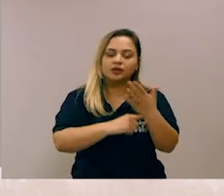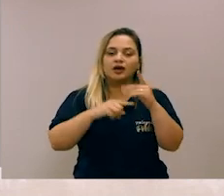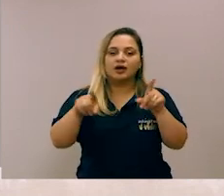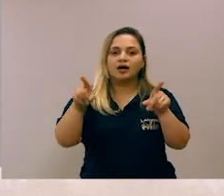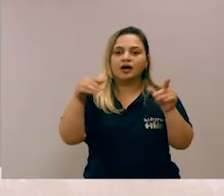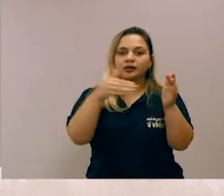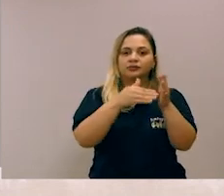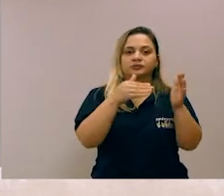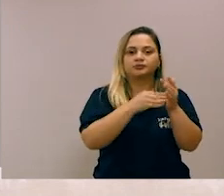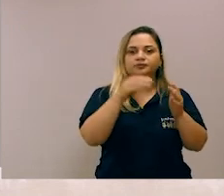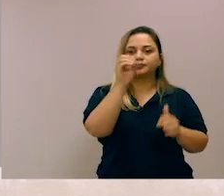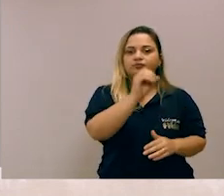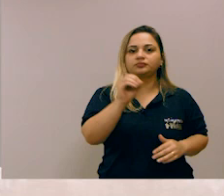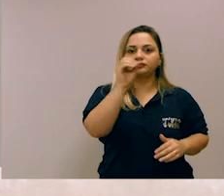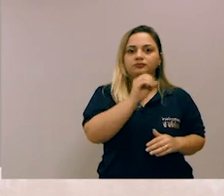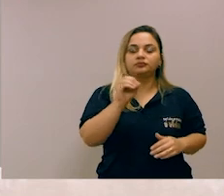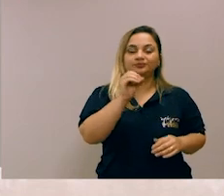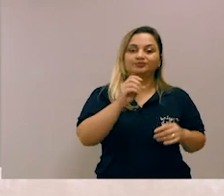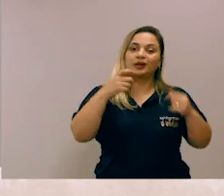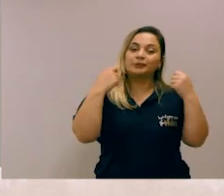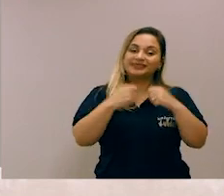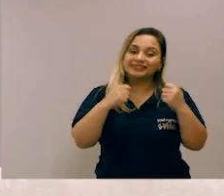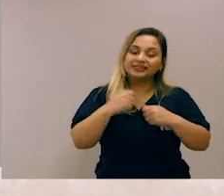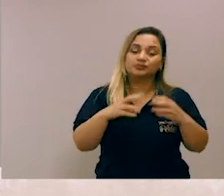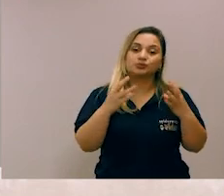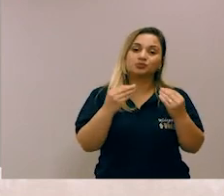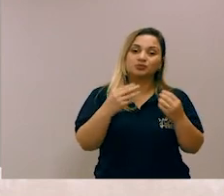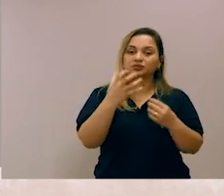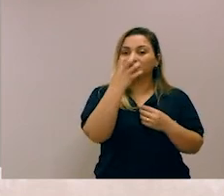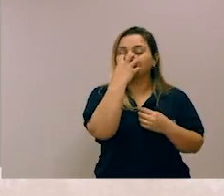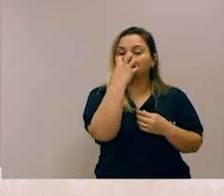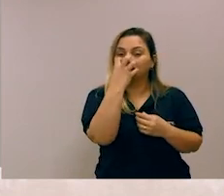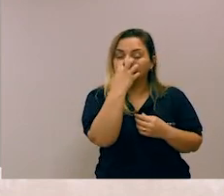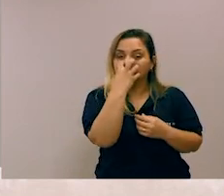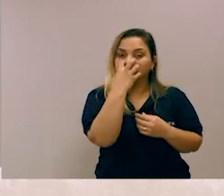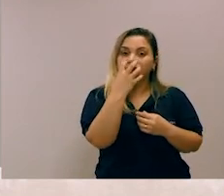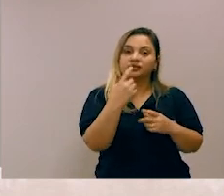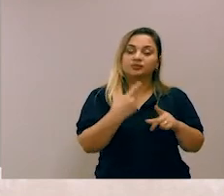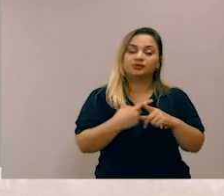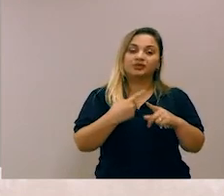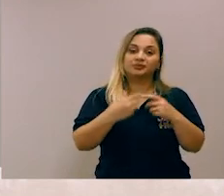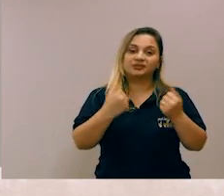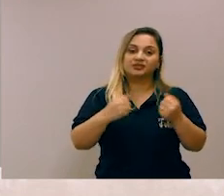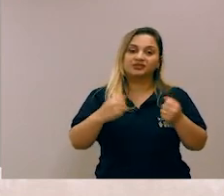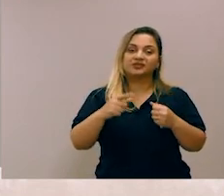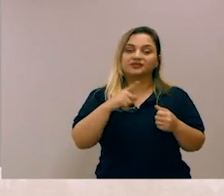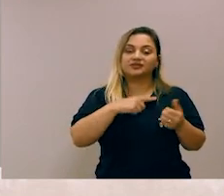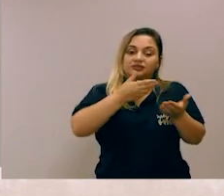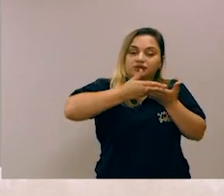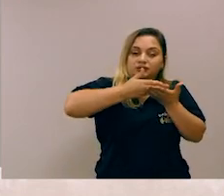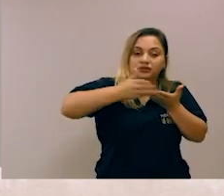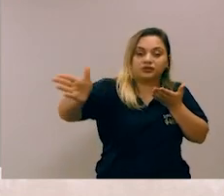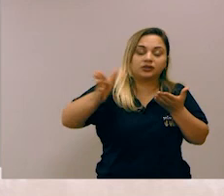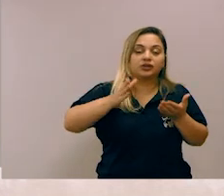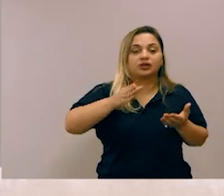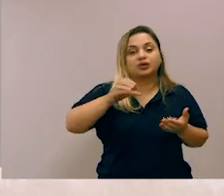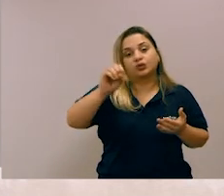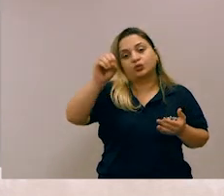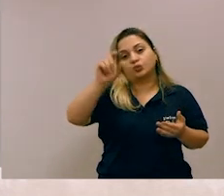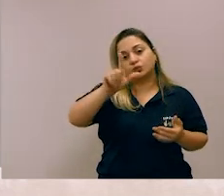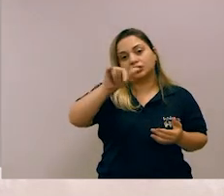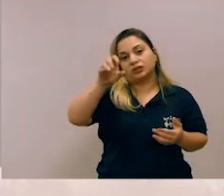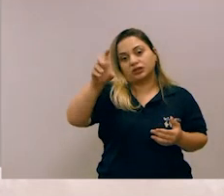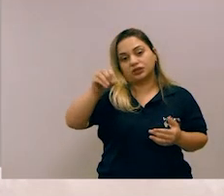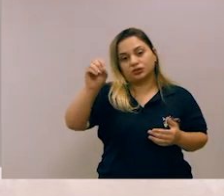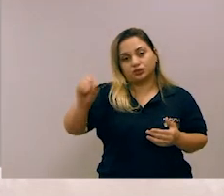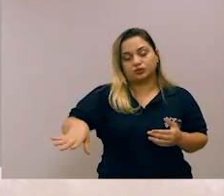And now we're planning. How are we going to use more canine units? Because this is very important, so that we can